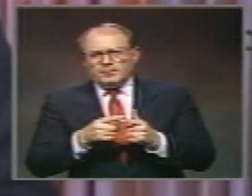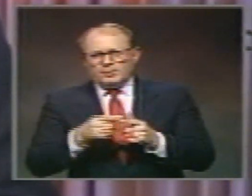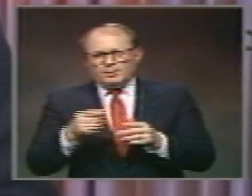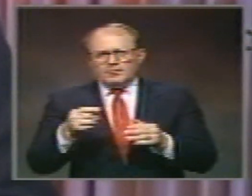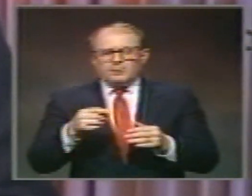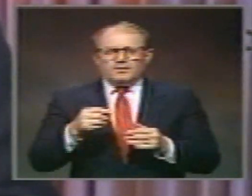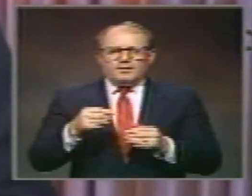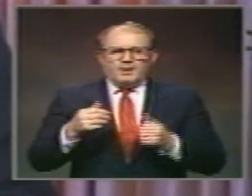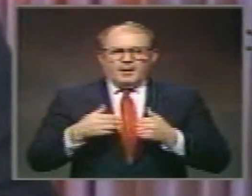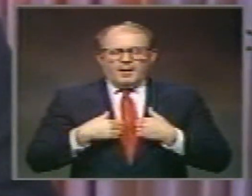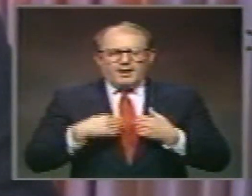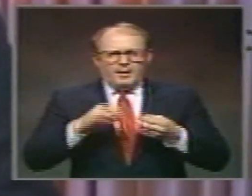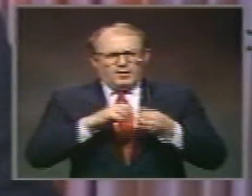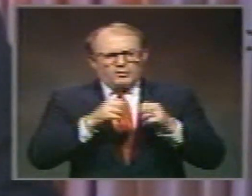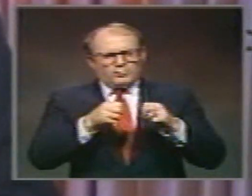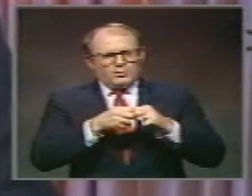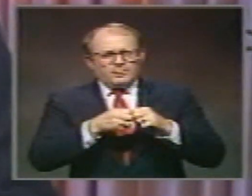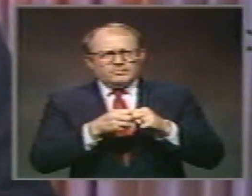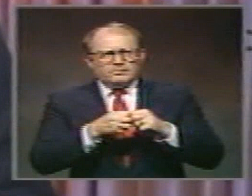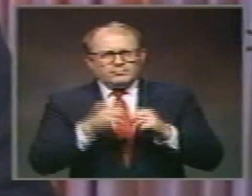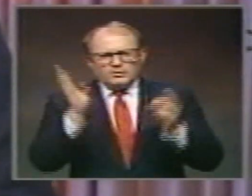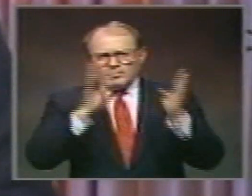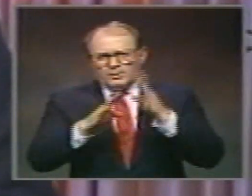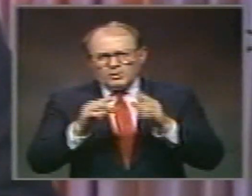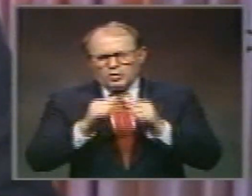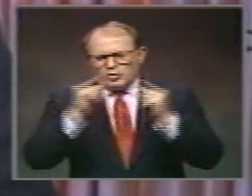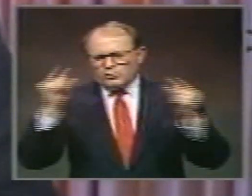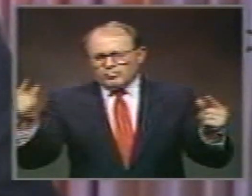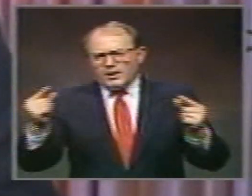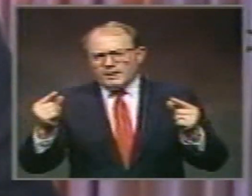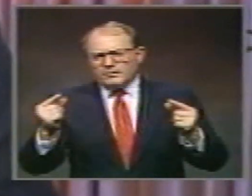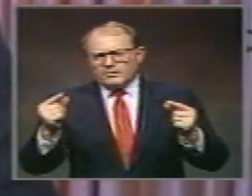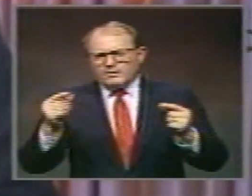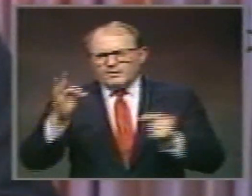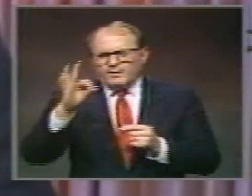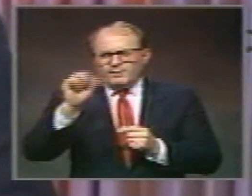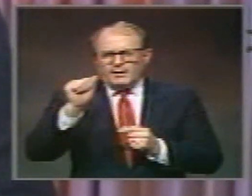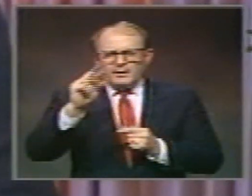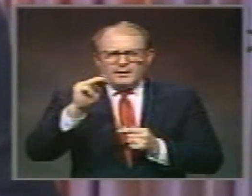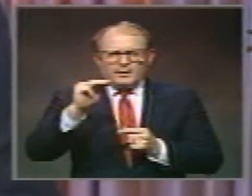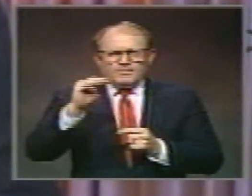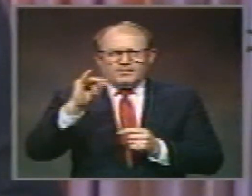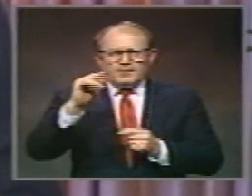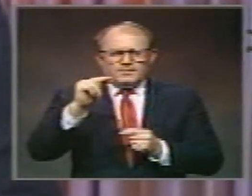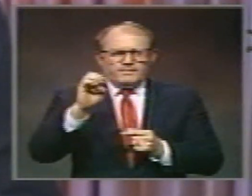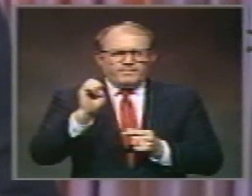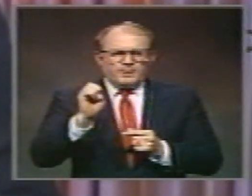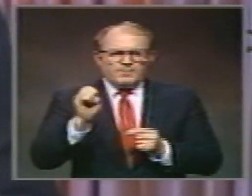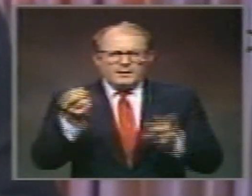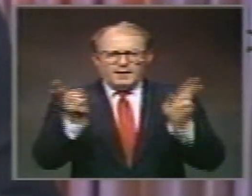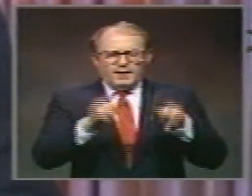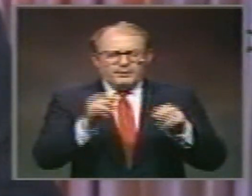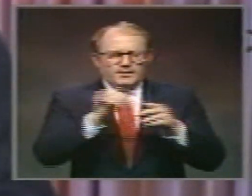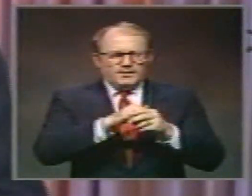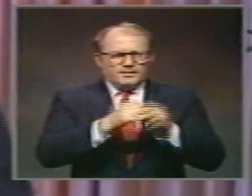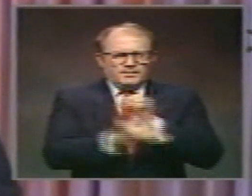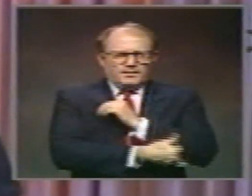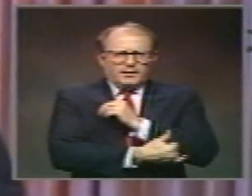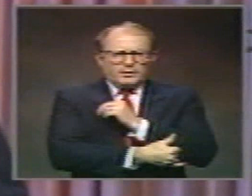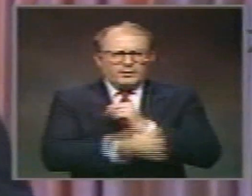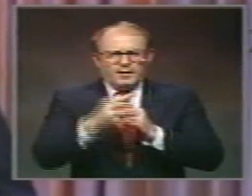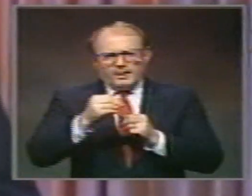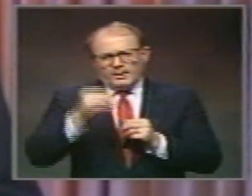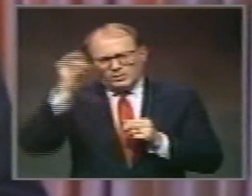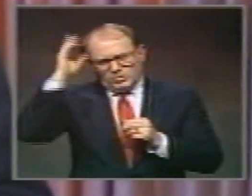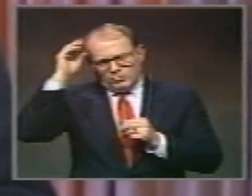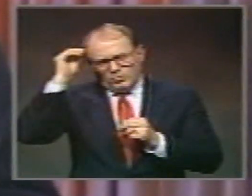recession, but a mighty famine or a great depression in the land. And he